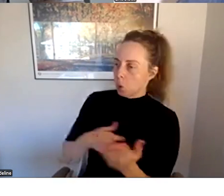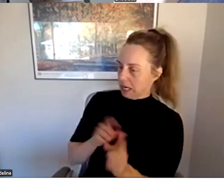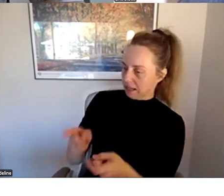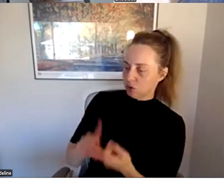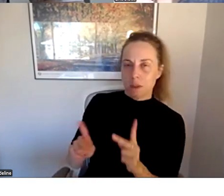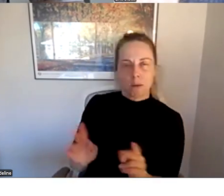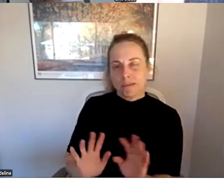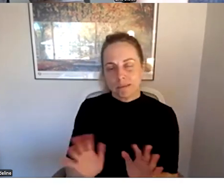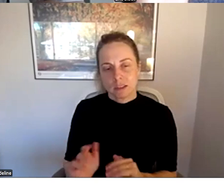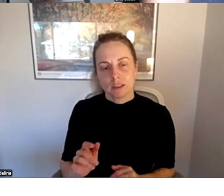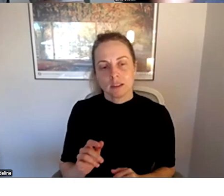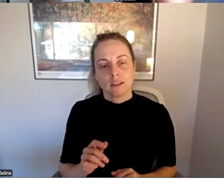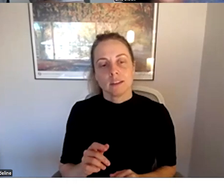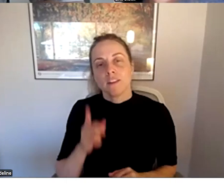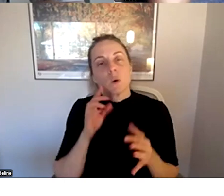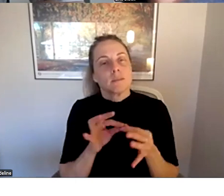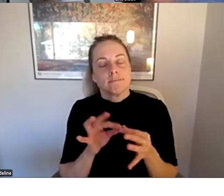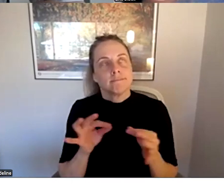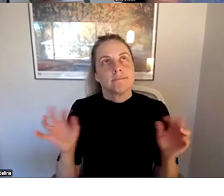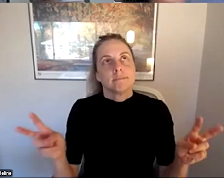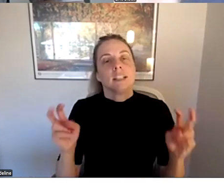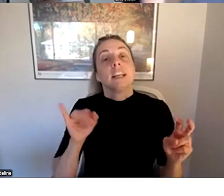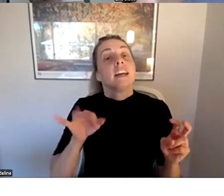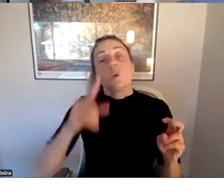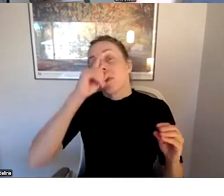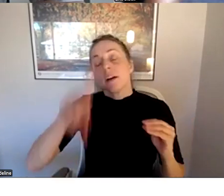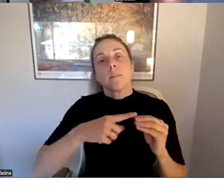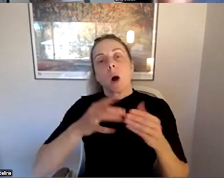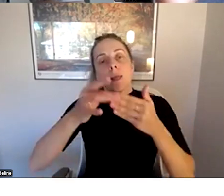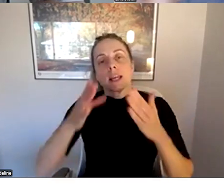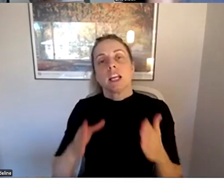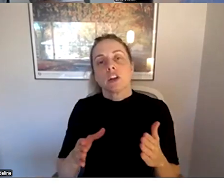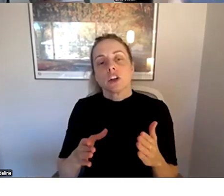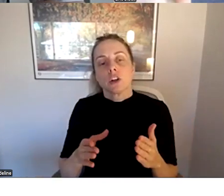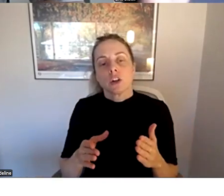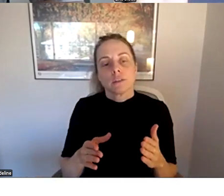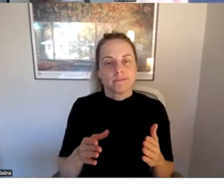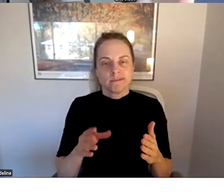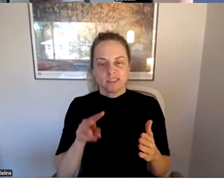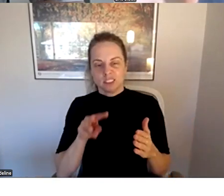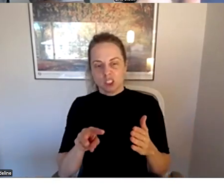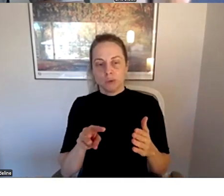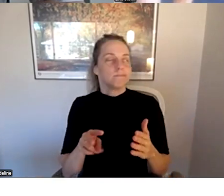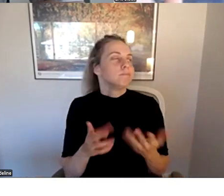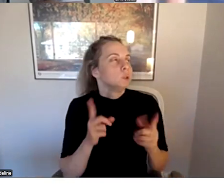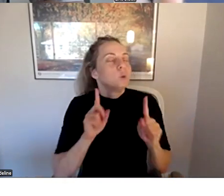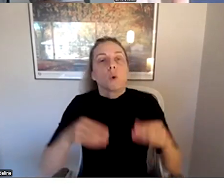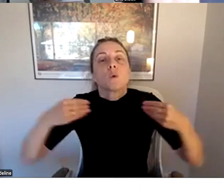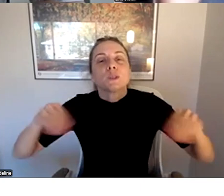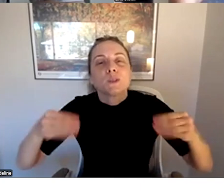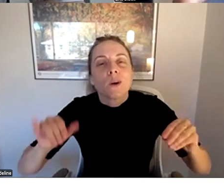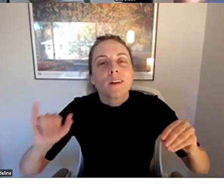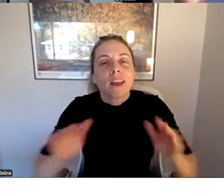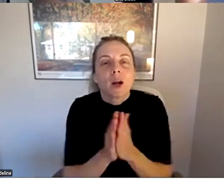think about a leader, we, you know, go down the aisle of, I'll continue to say it, Borders or Barnes and Noble, one of them still